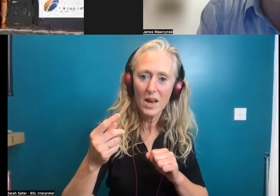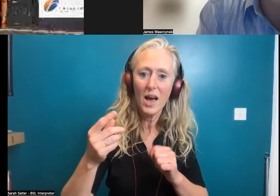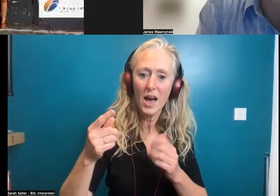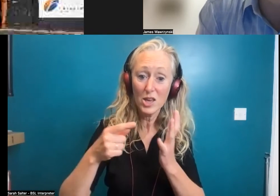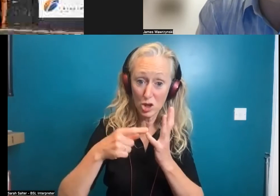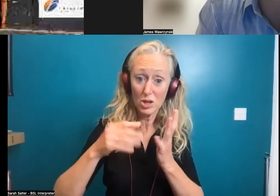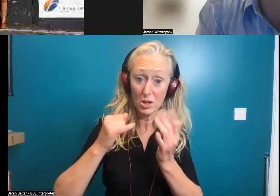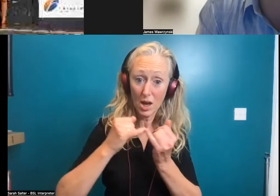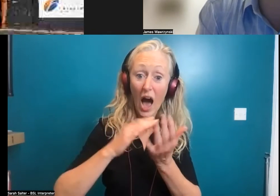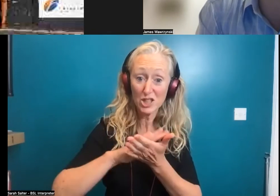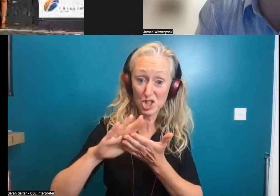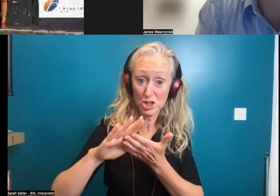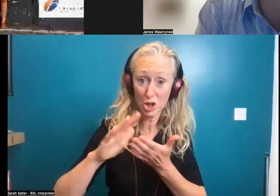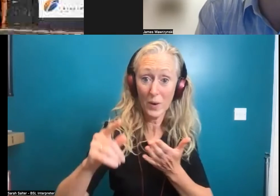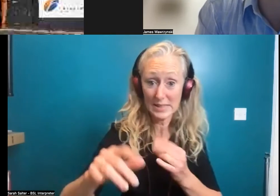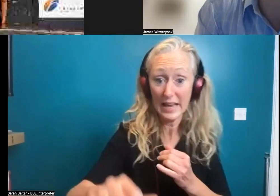USH2A is a genetic,